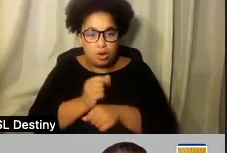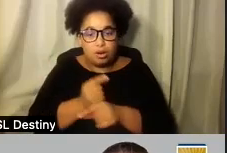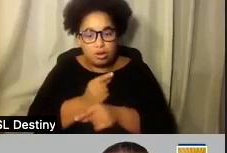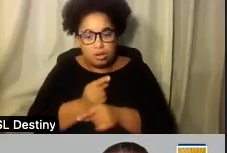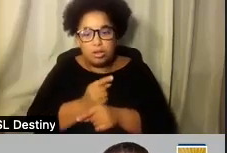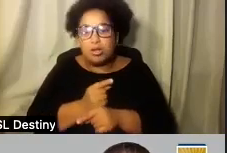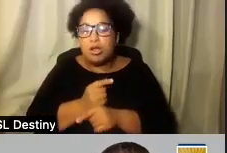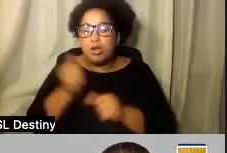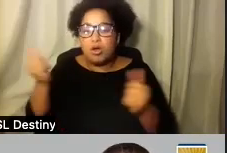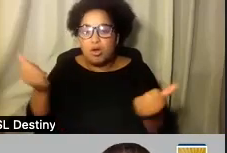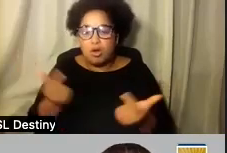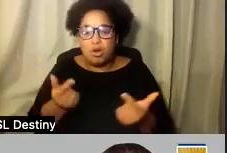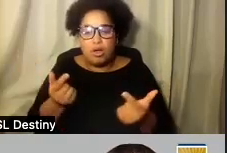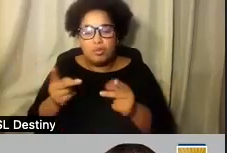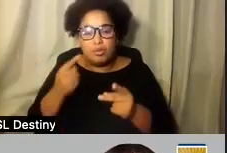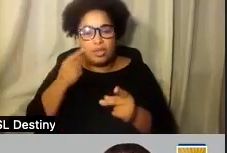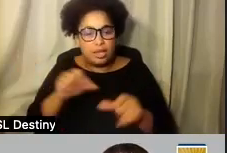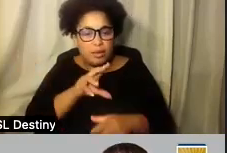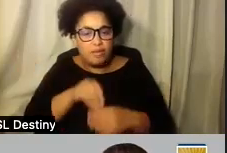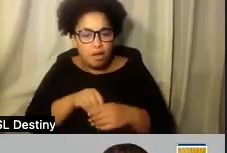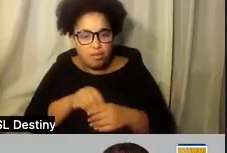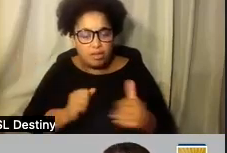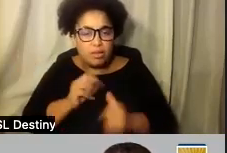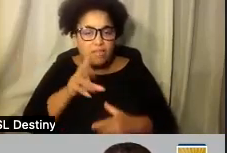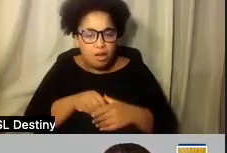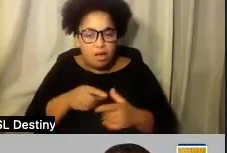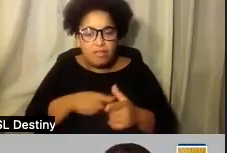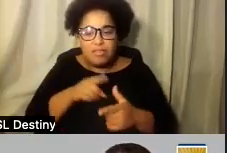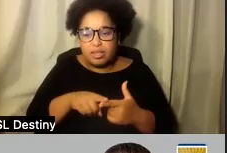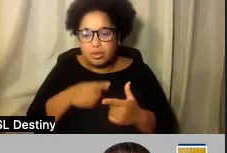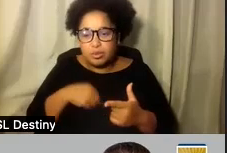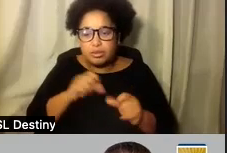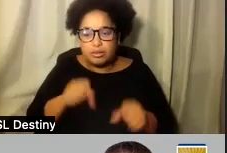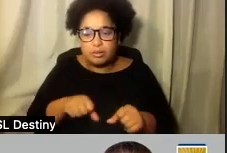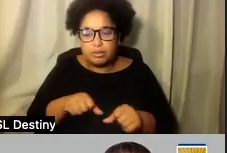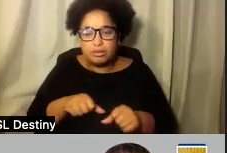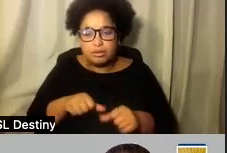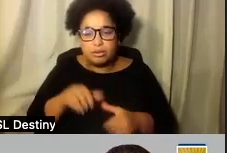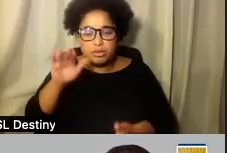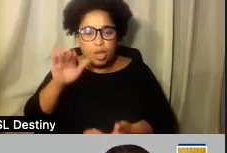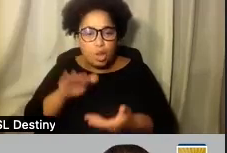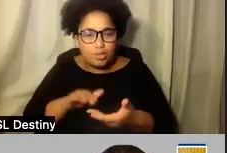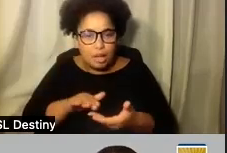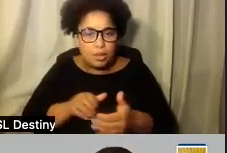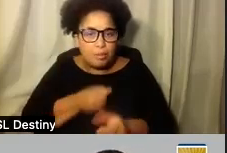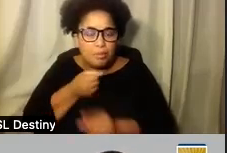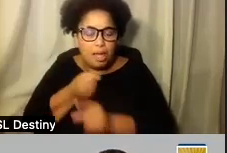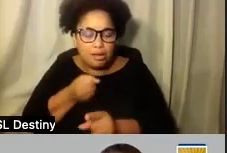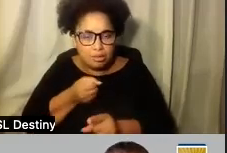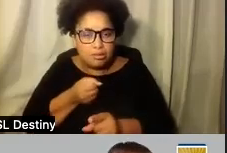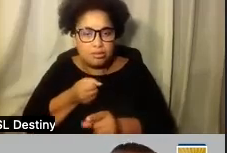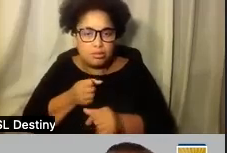who thinks they can be involved gets involved, we might be able to slow this thing down in the